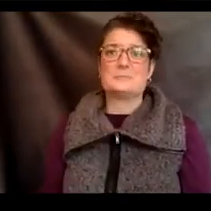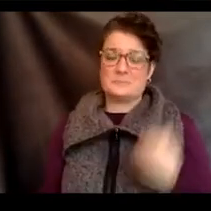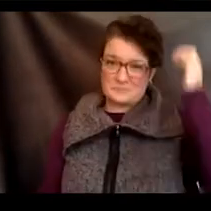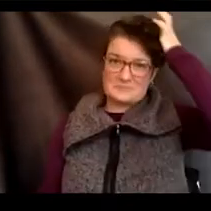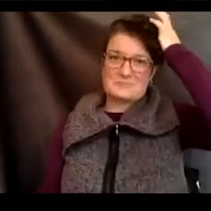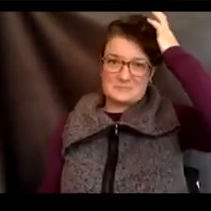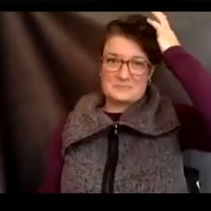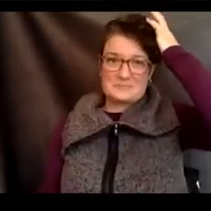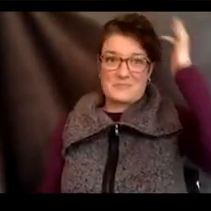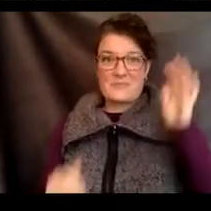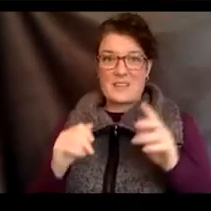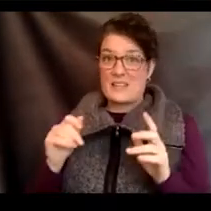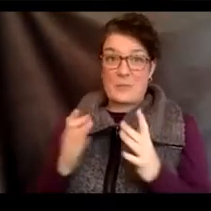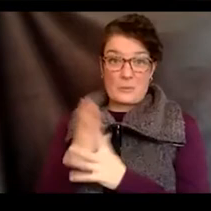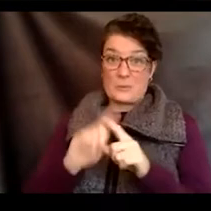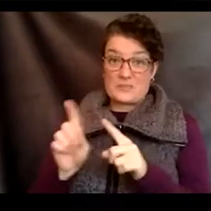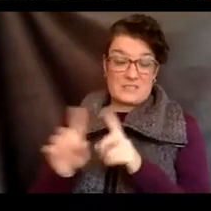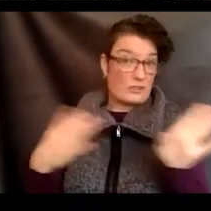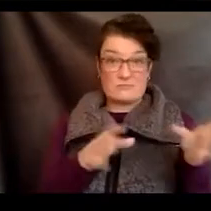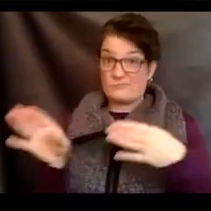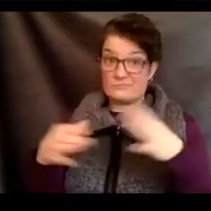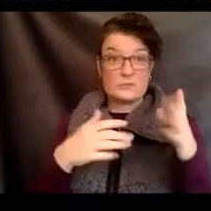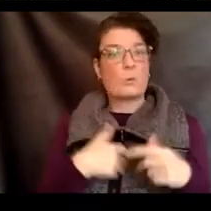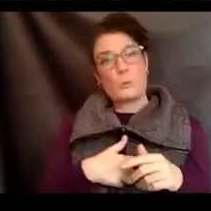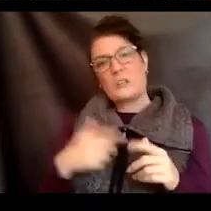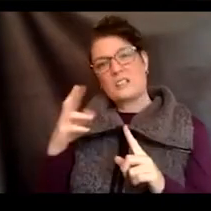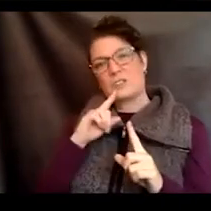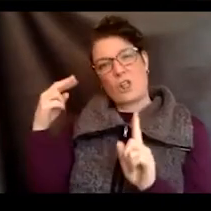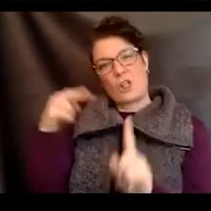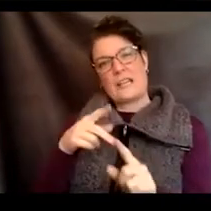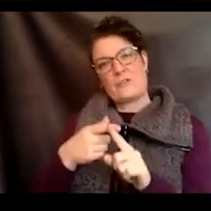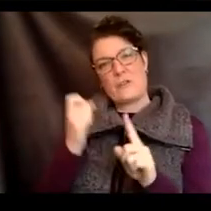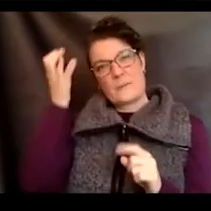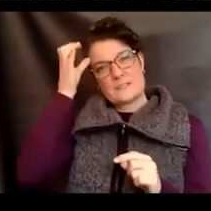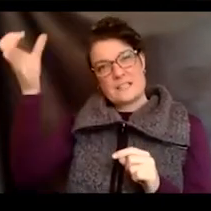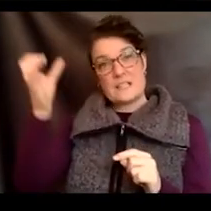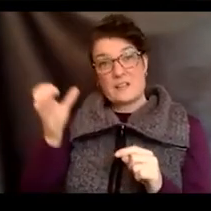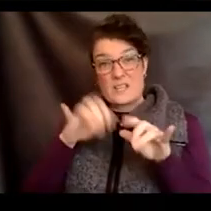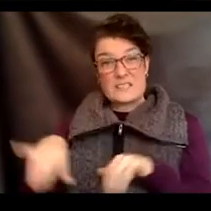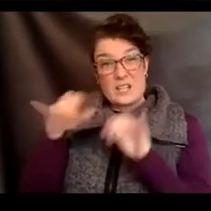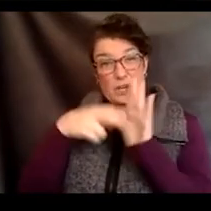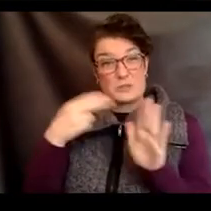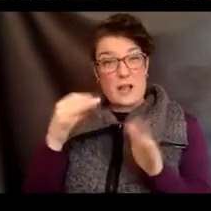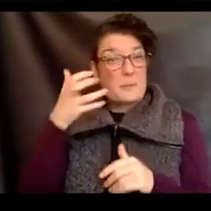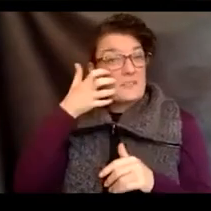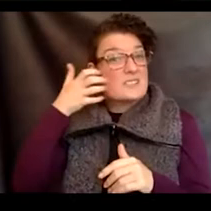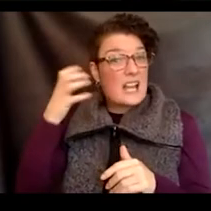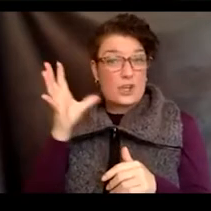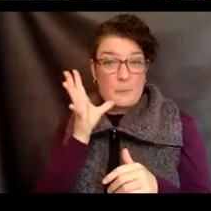And, you know, various twists and turns. We were looking at it from this idea of the whole stereotype of tiger